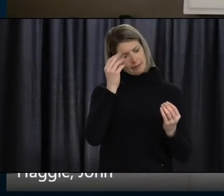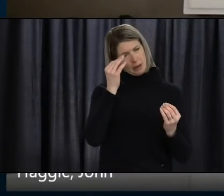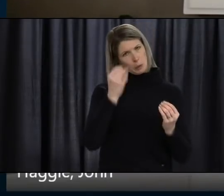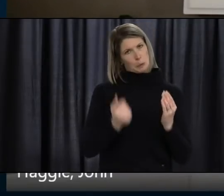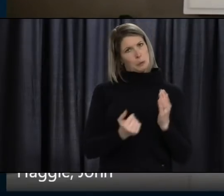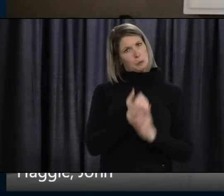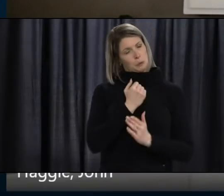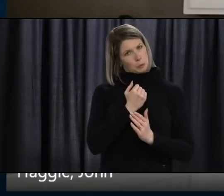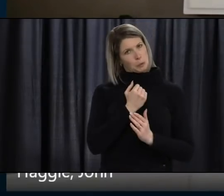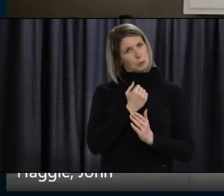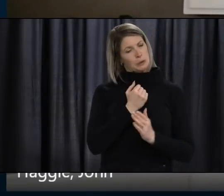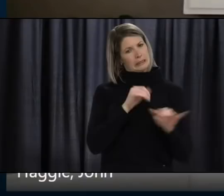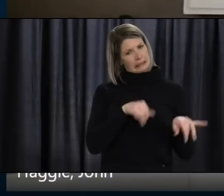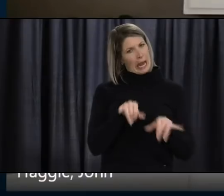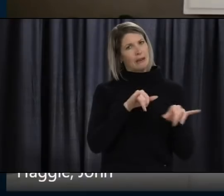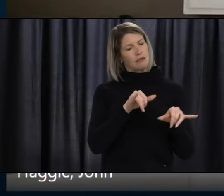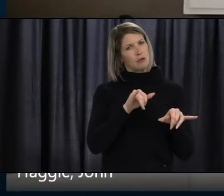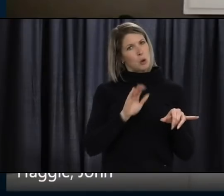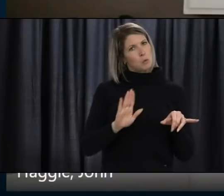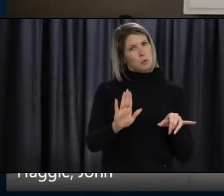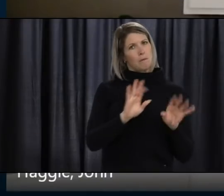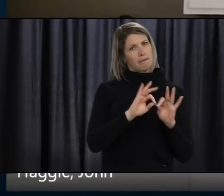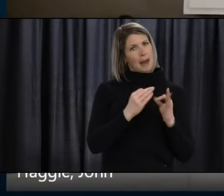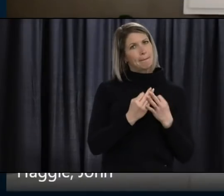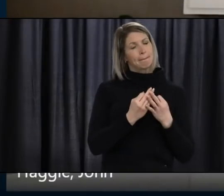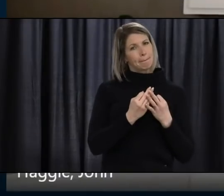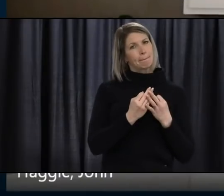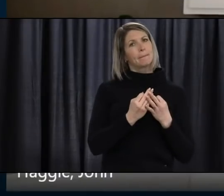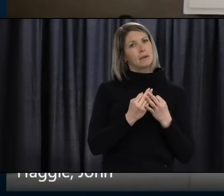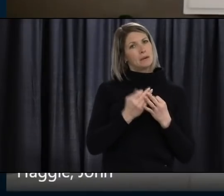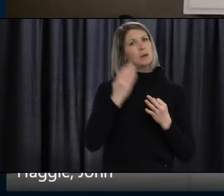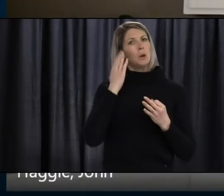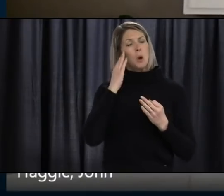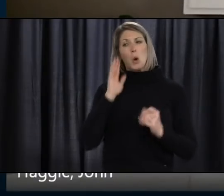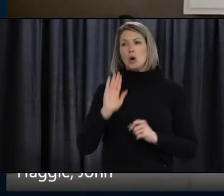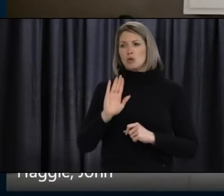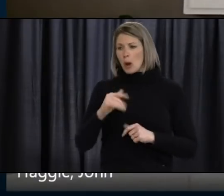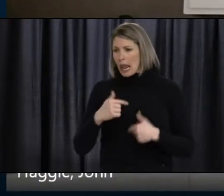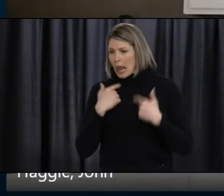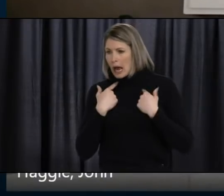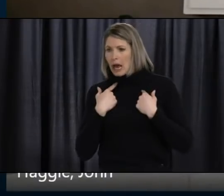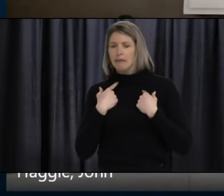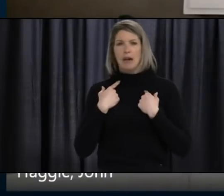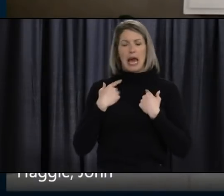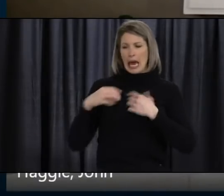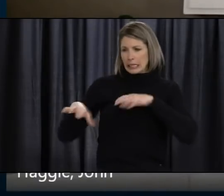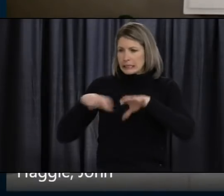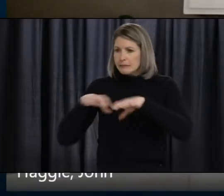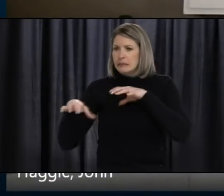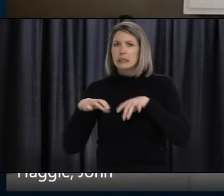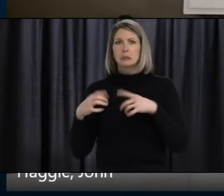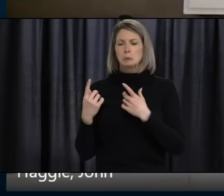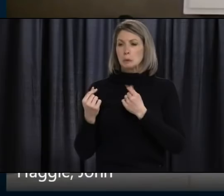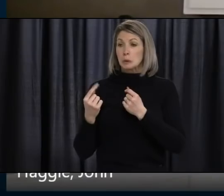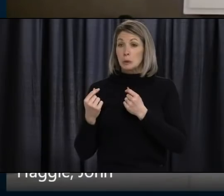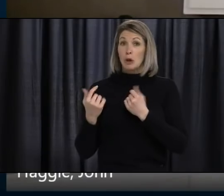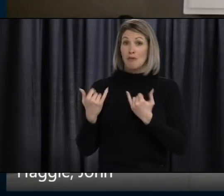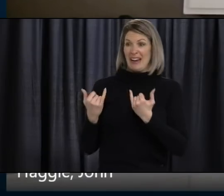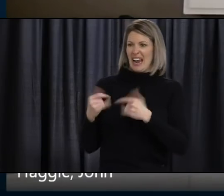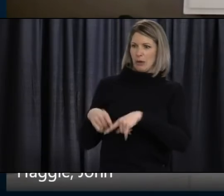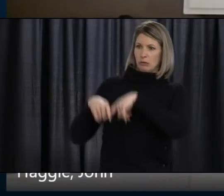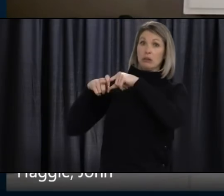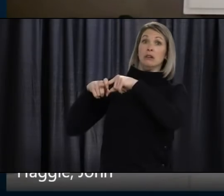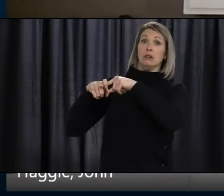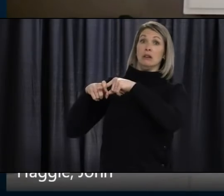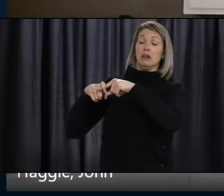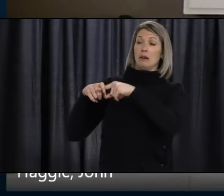allow some resumption of the broader activities of life that we have put aside for the last 3 or 4